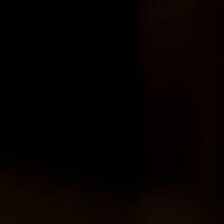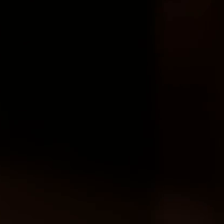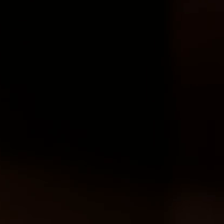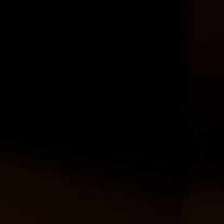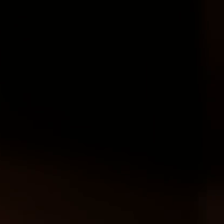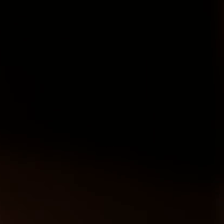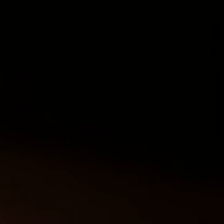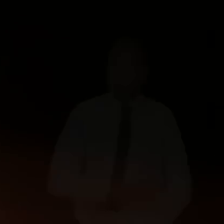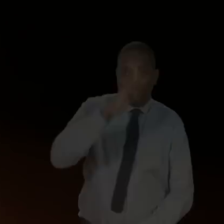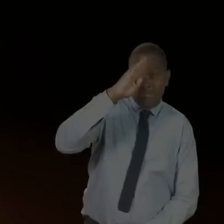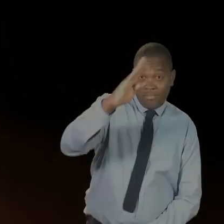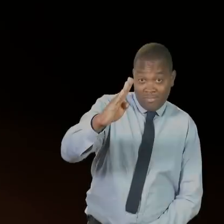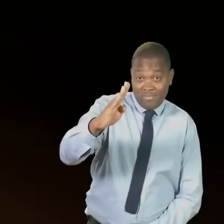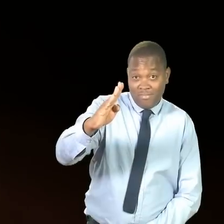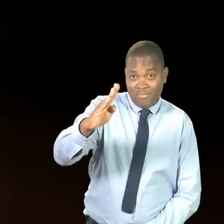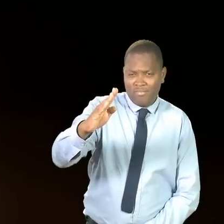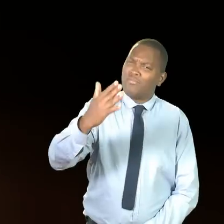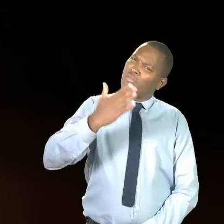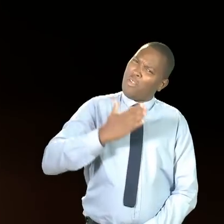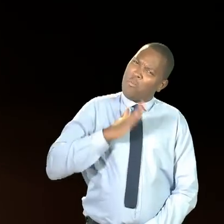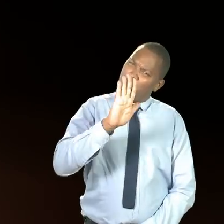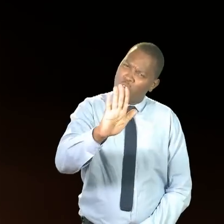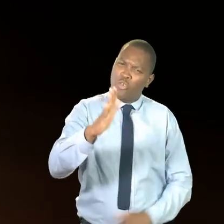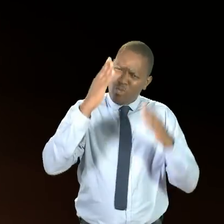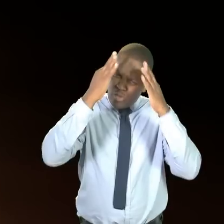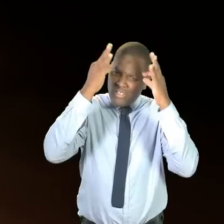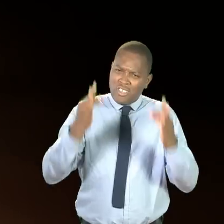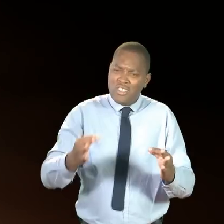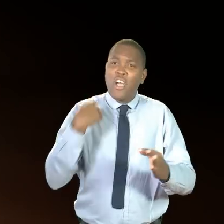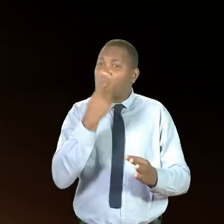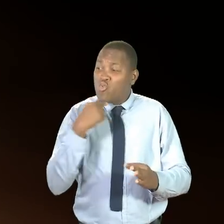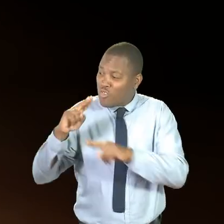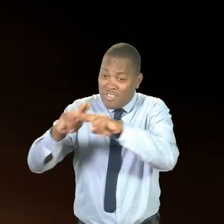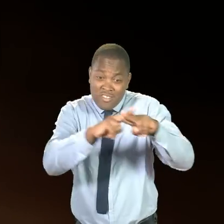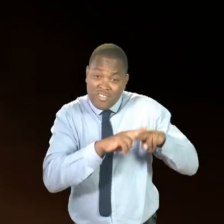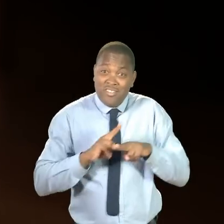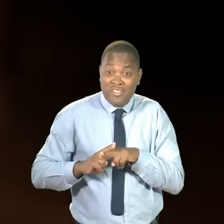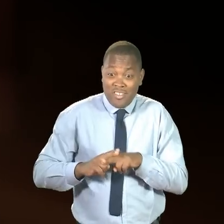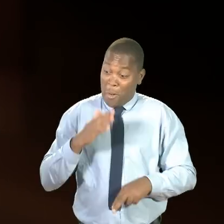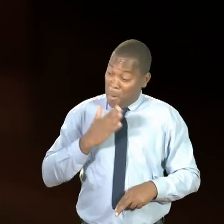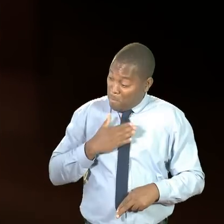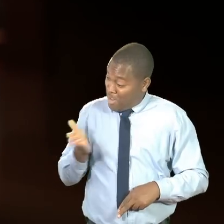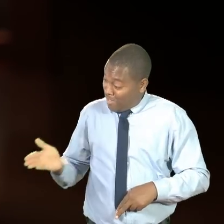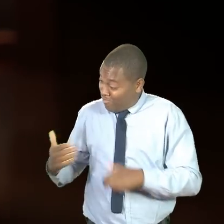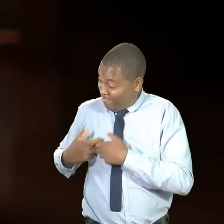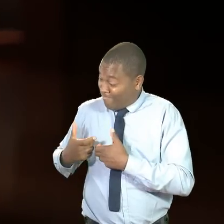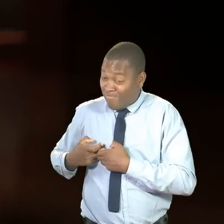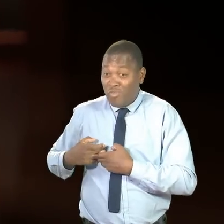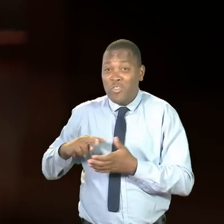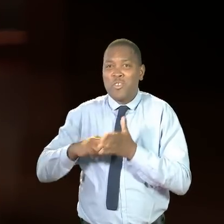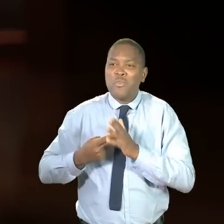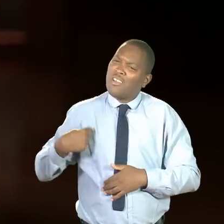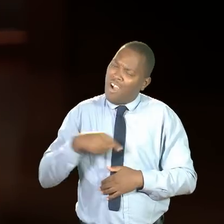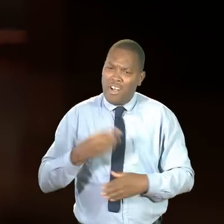unayoitaka. Niaje wase, si ndio decide nani wataka huku. Na juu hiyo story, mimi na msupu wangu tumedecide